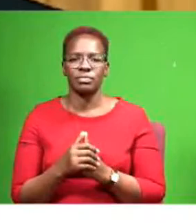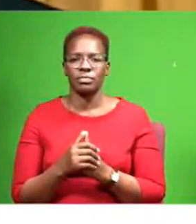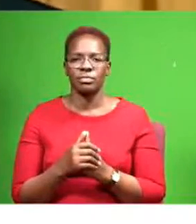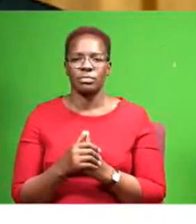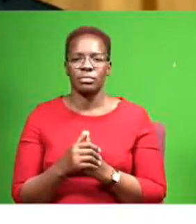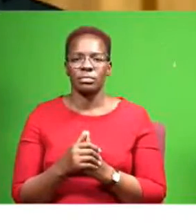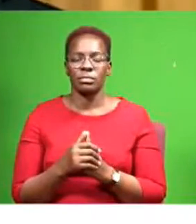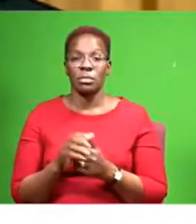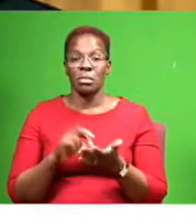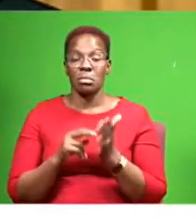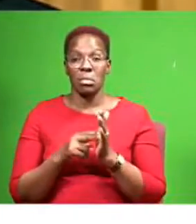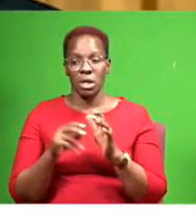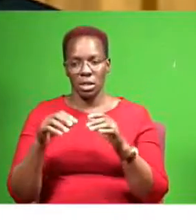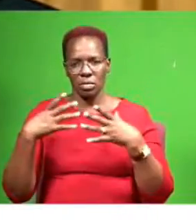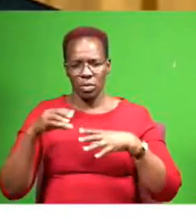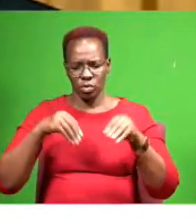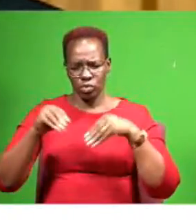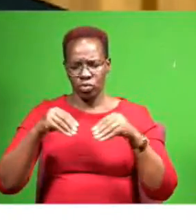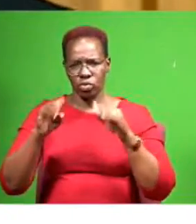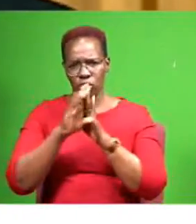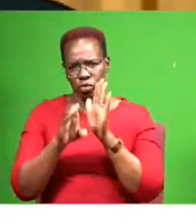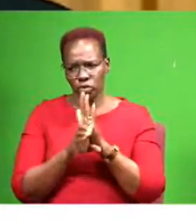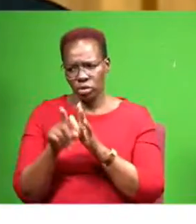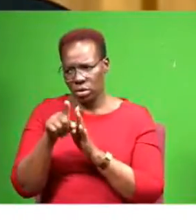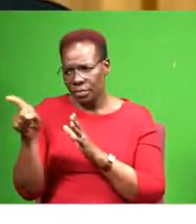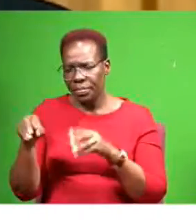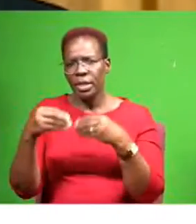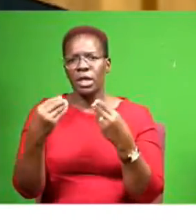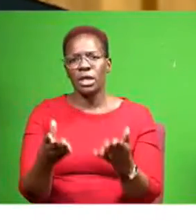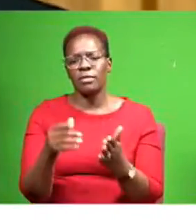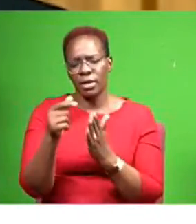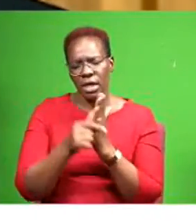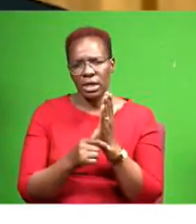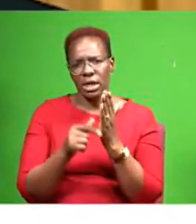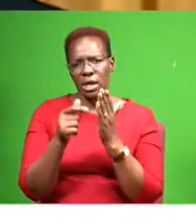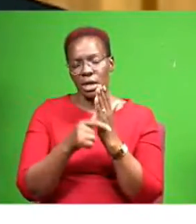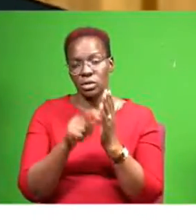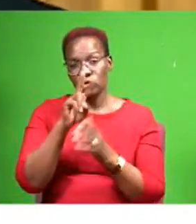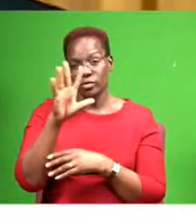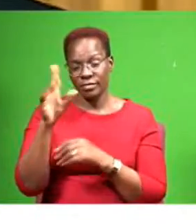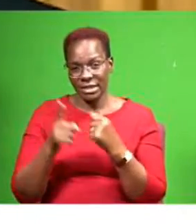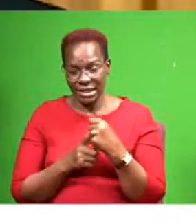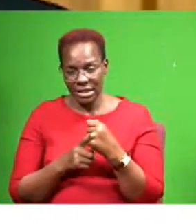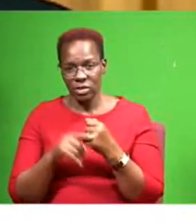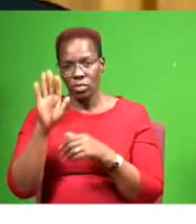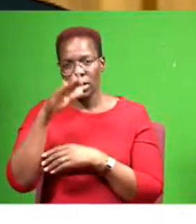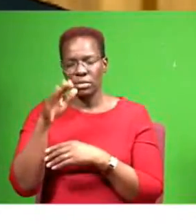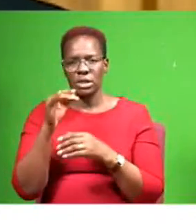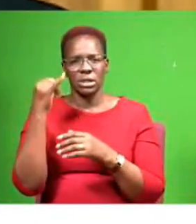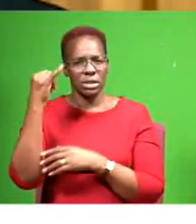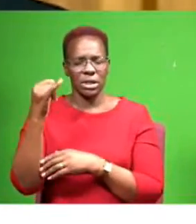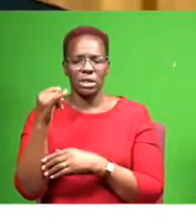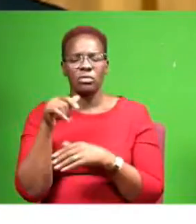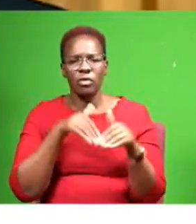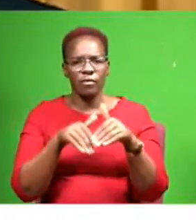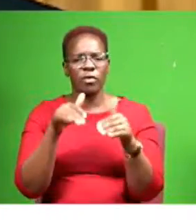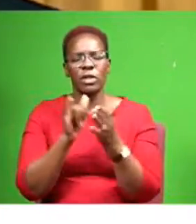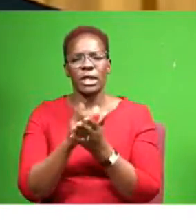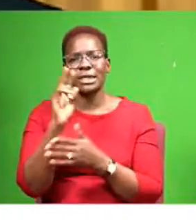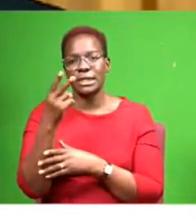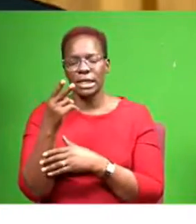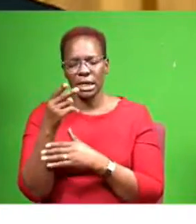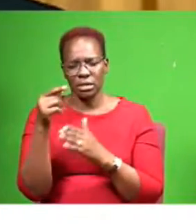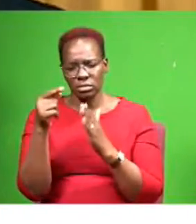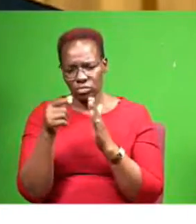So the framers of the Constitution, having provided under Article 256 for a parliamentary initiative, it follows that the second